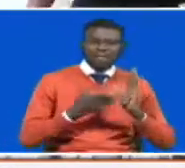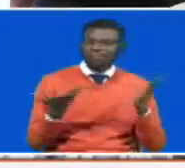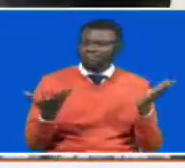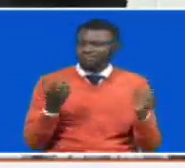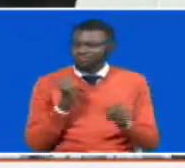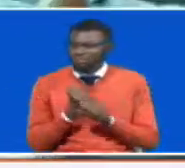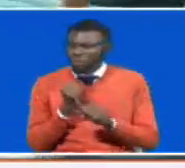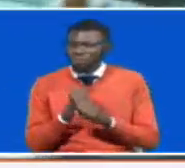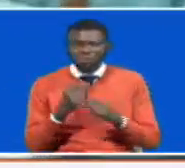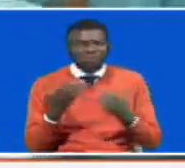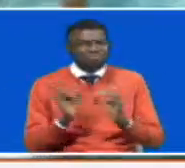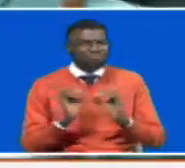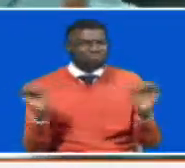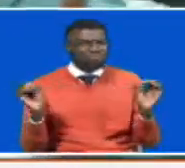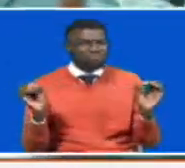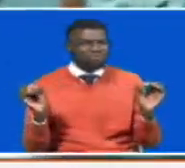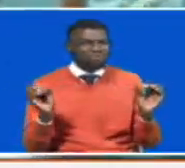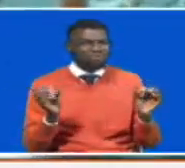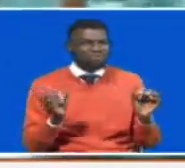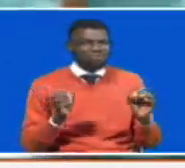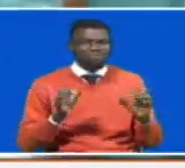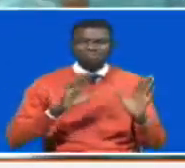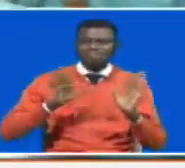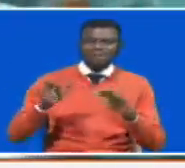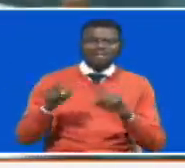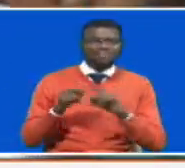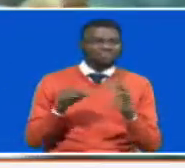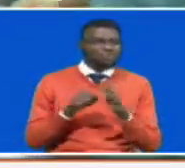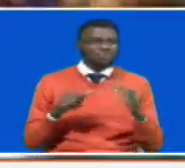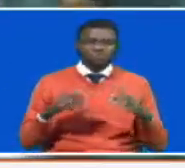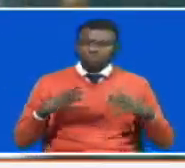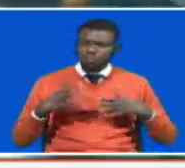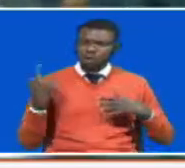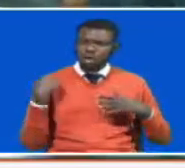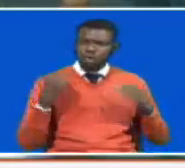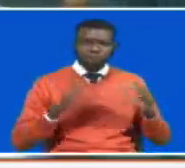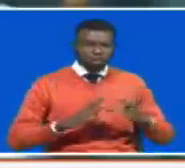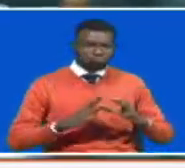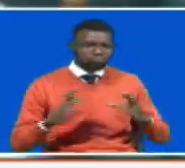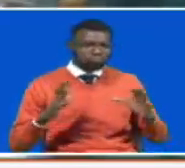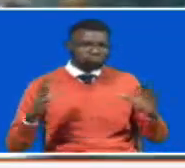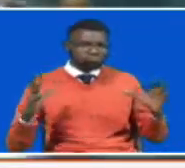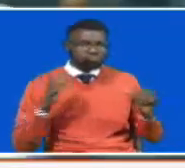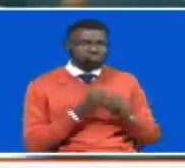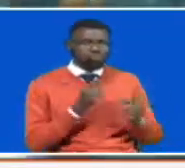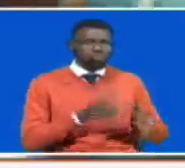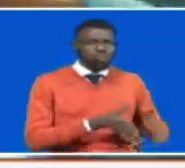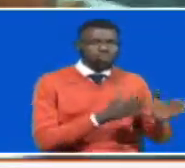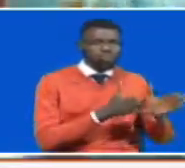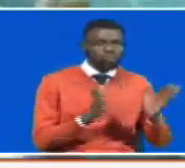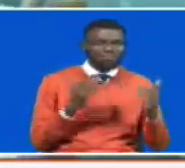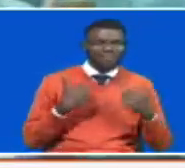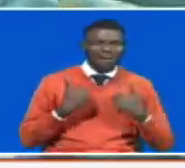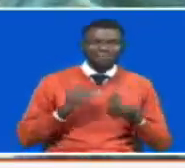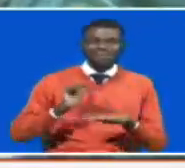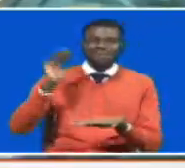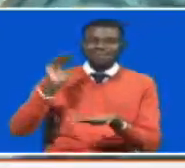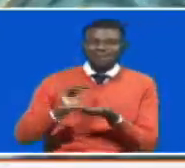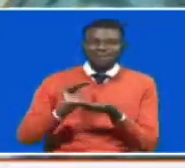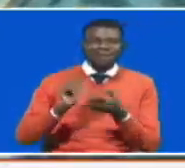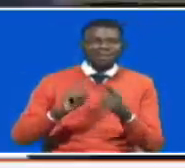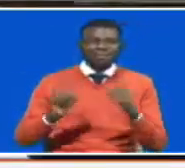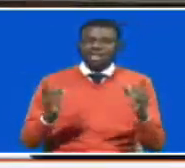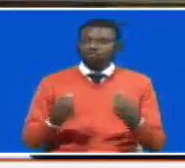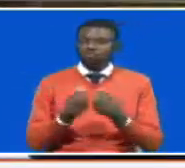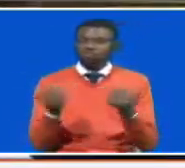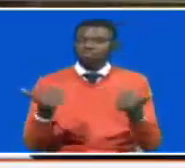issue is concerned. But even with the ever-growing population and reduced job opportunities, there are solutions to solve this